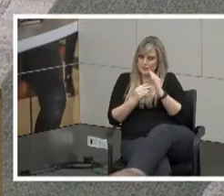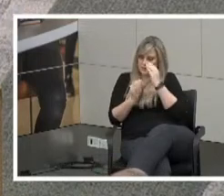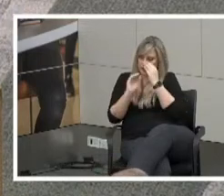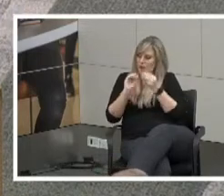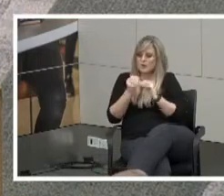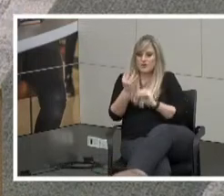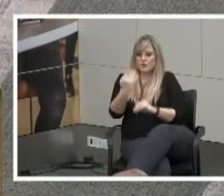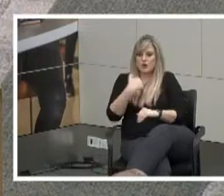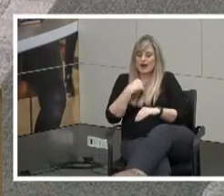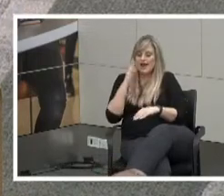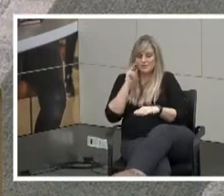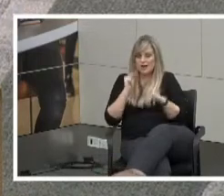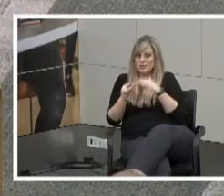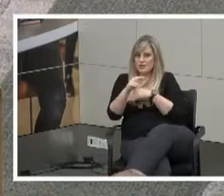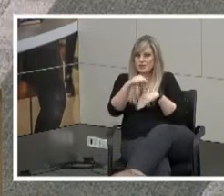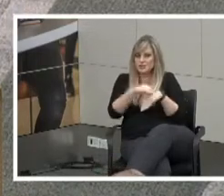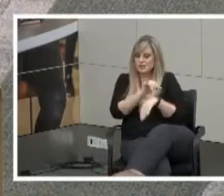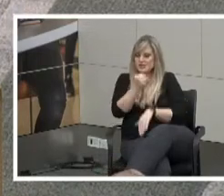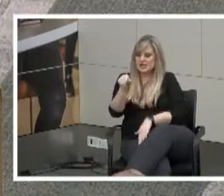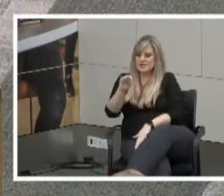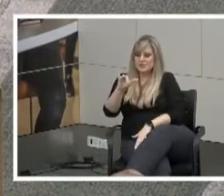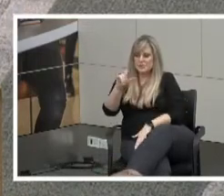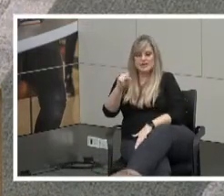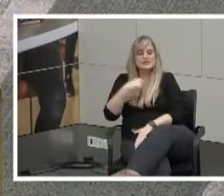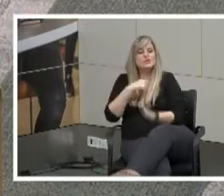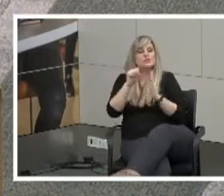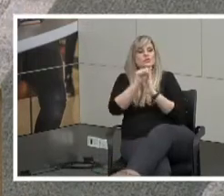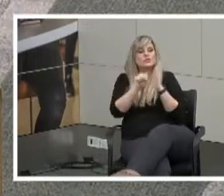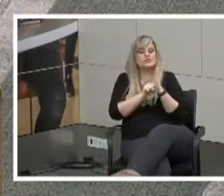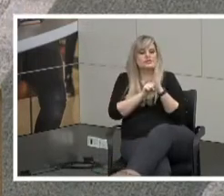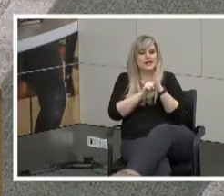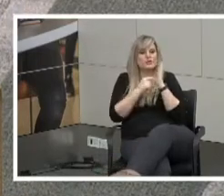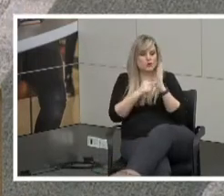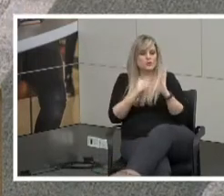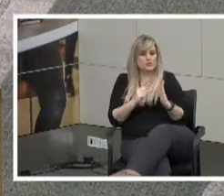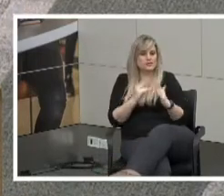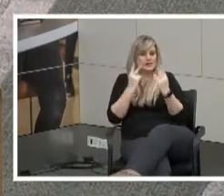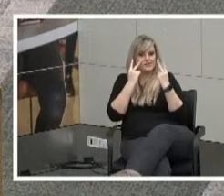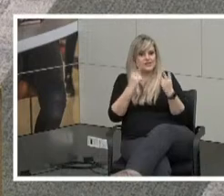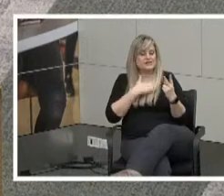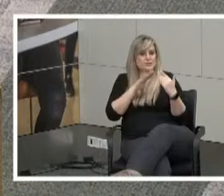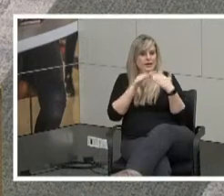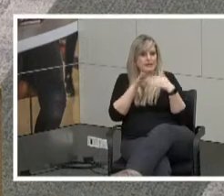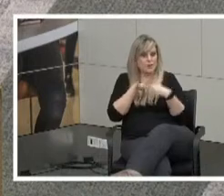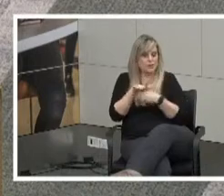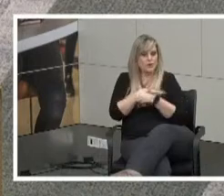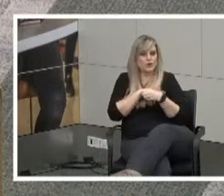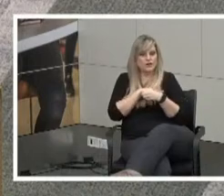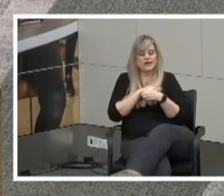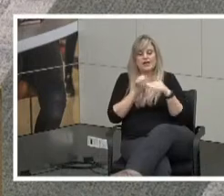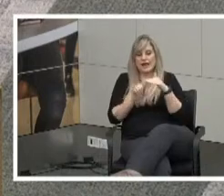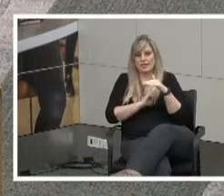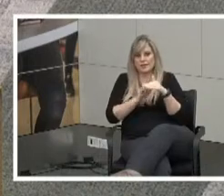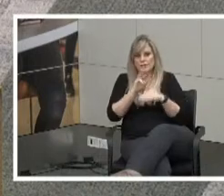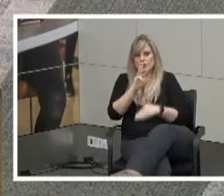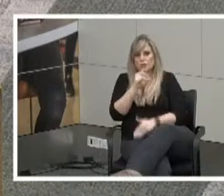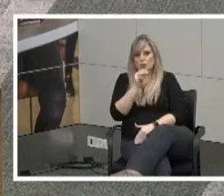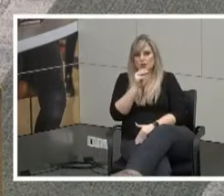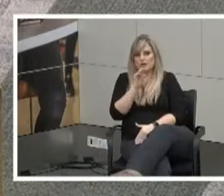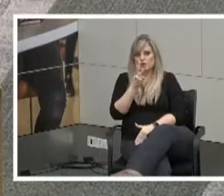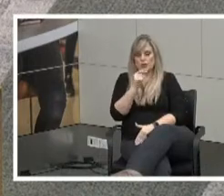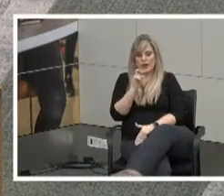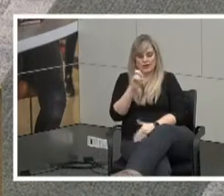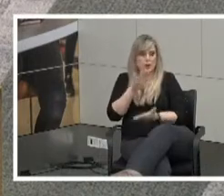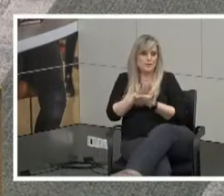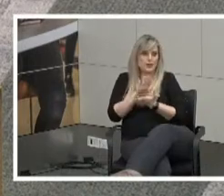miles this week state representatives visited my neighborhood nesa School Wayne wri Elementary on paper our campus has a Spanish